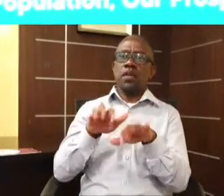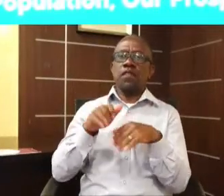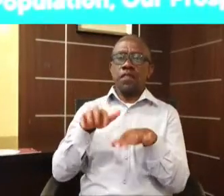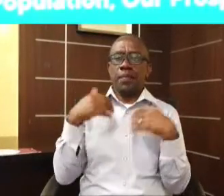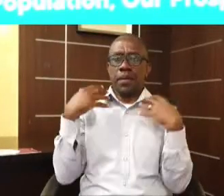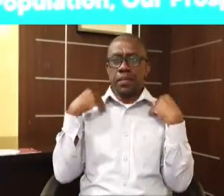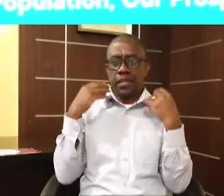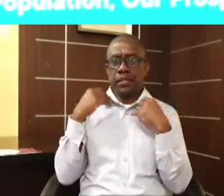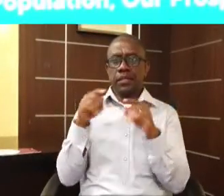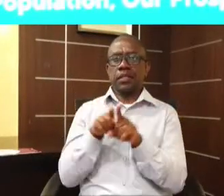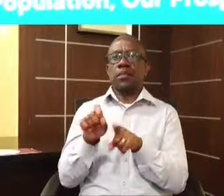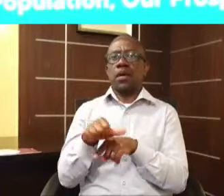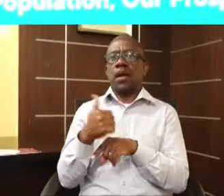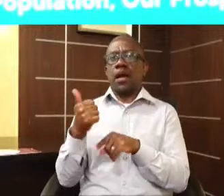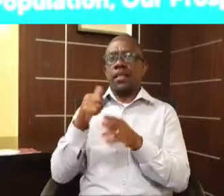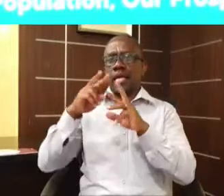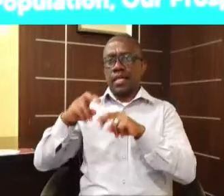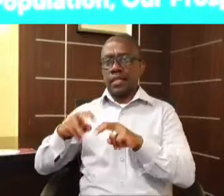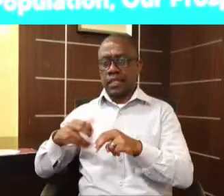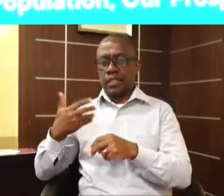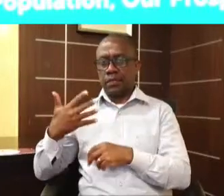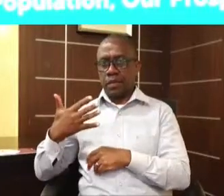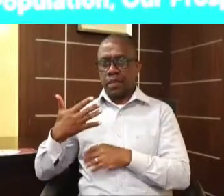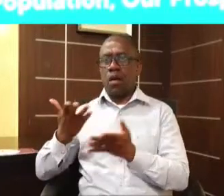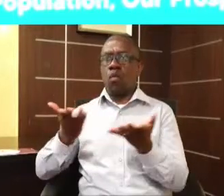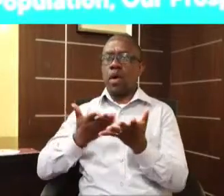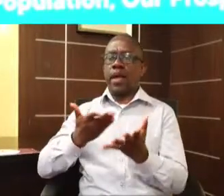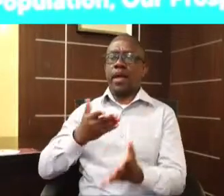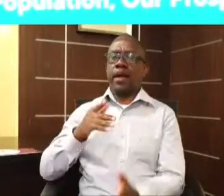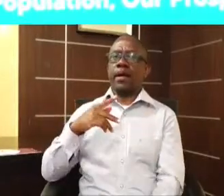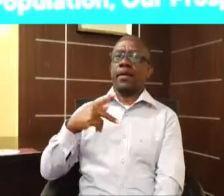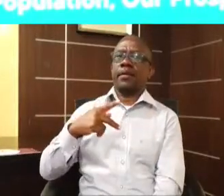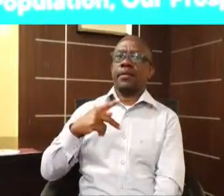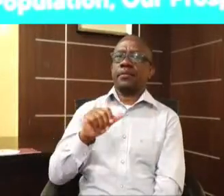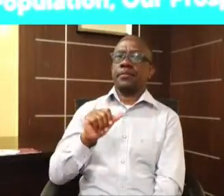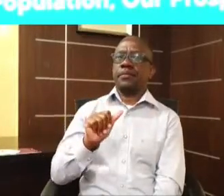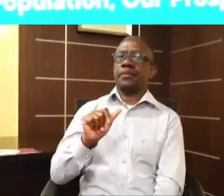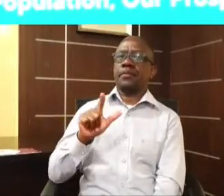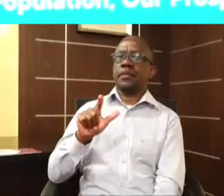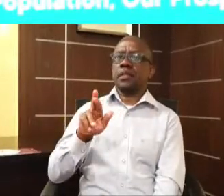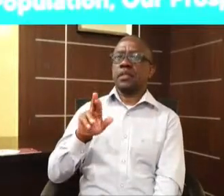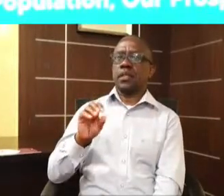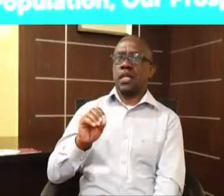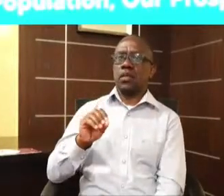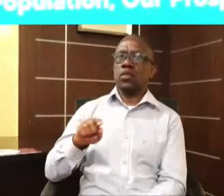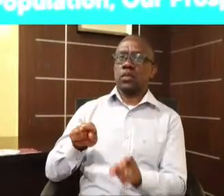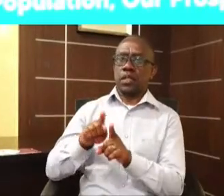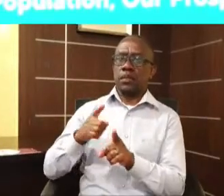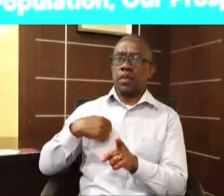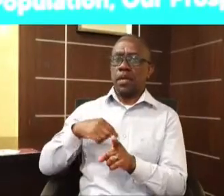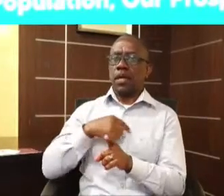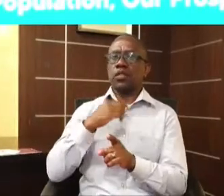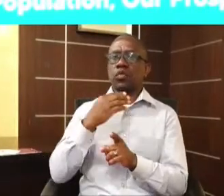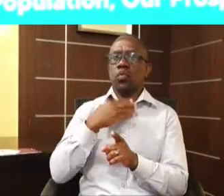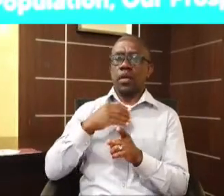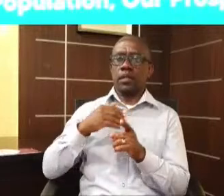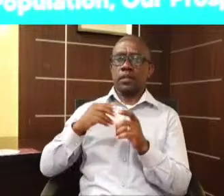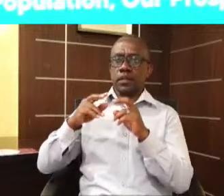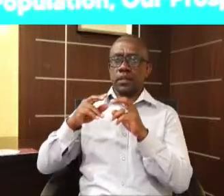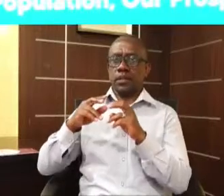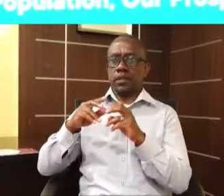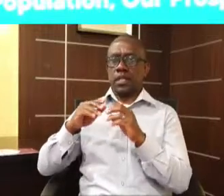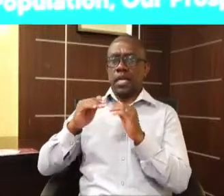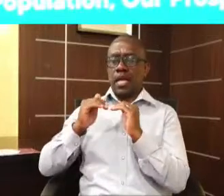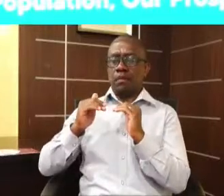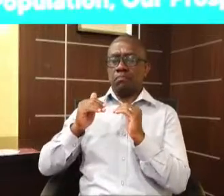research papers that are based or hosted in Calro. We intend to also leverage the research information that is lying in